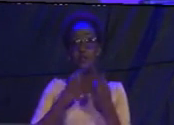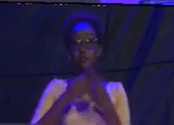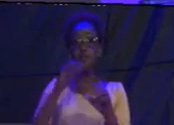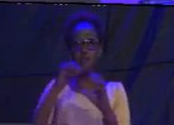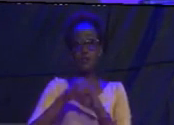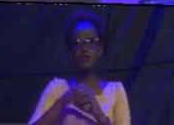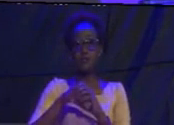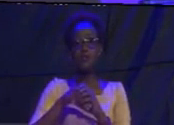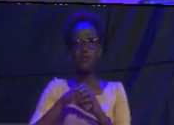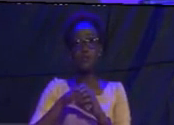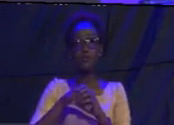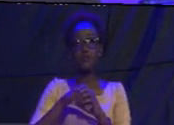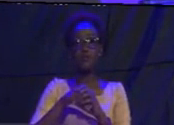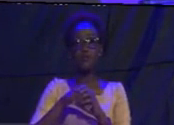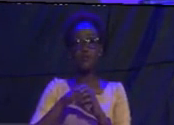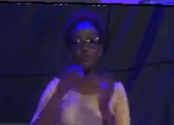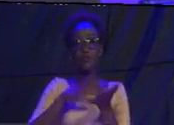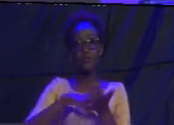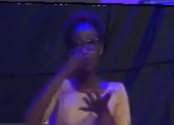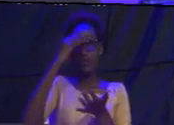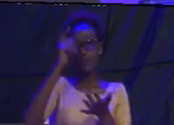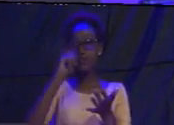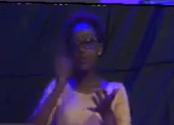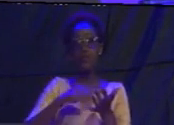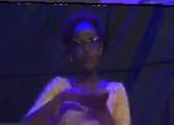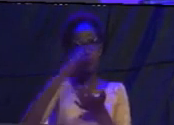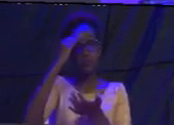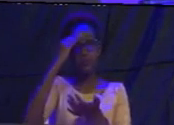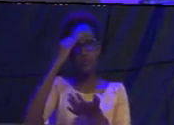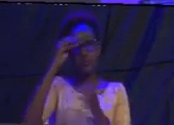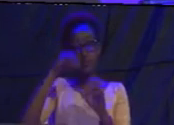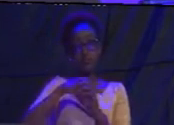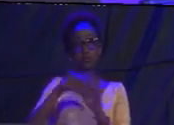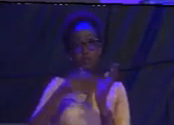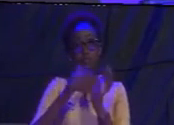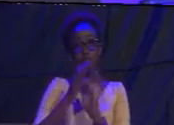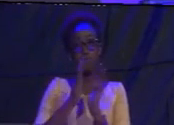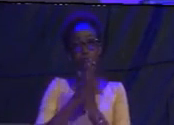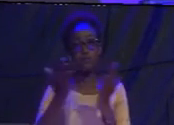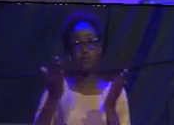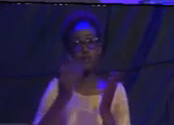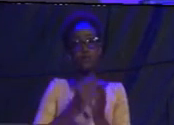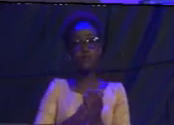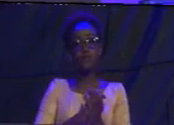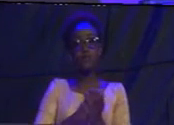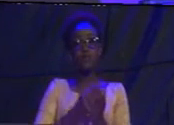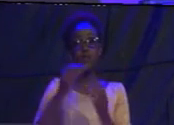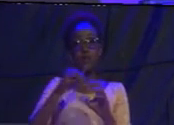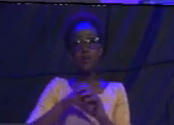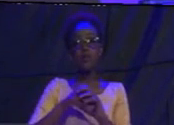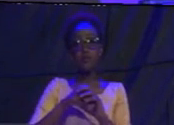you. This is a sad story, but also has a lesson for us.